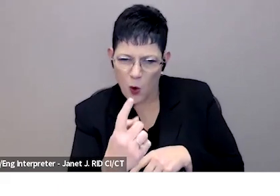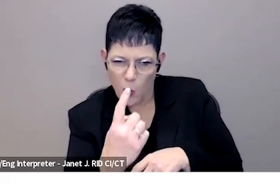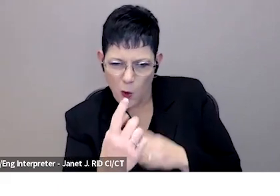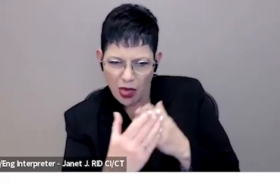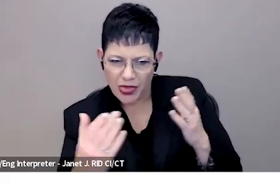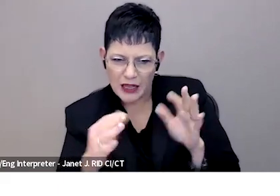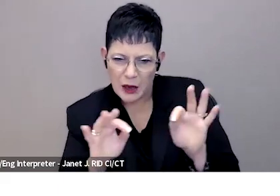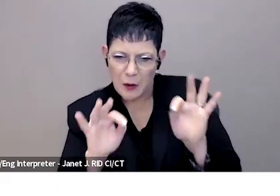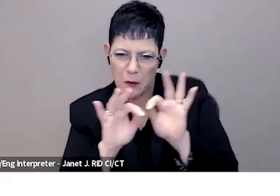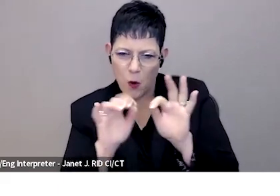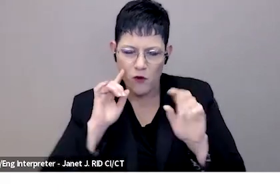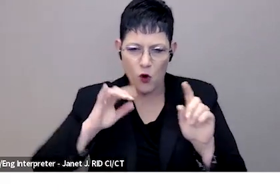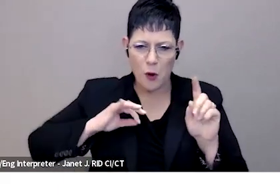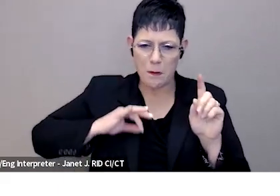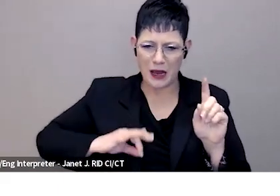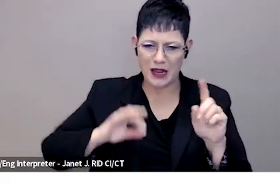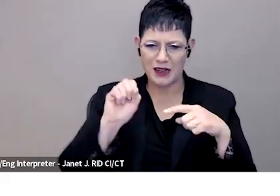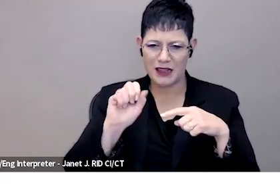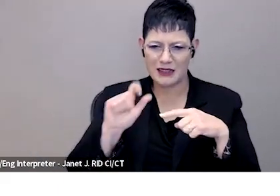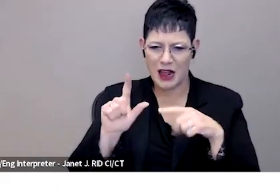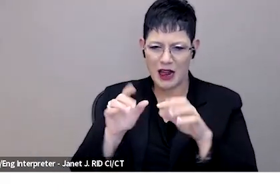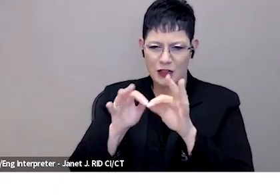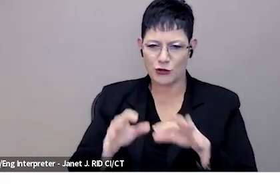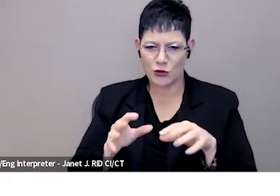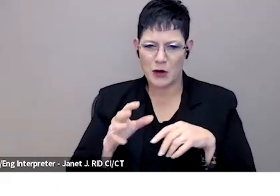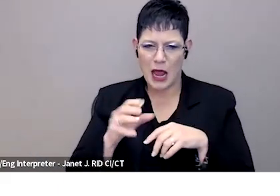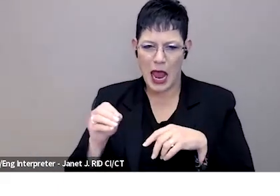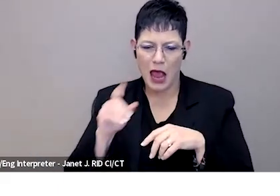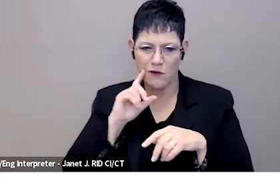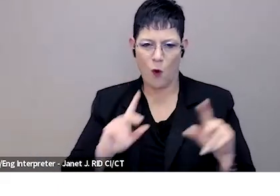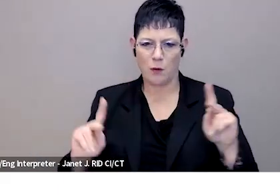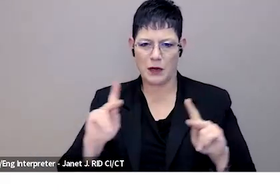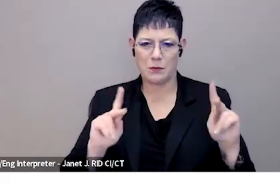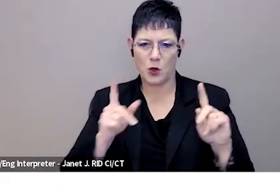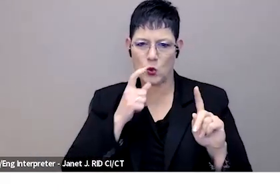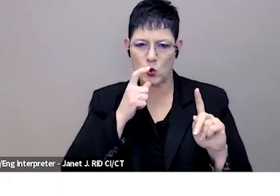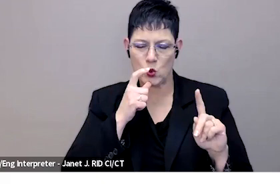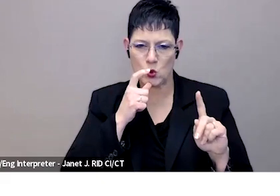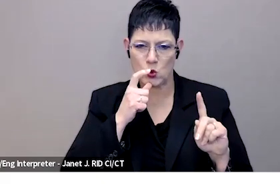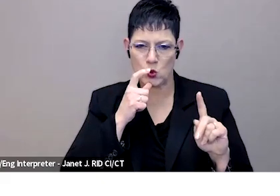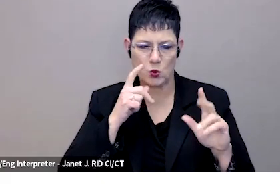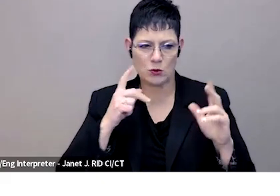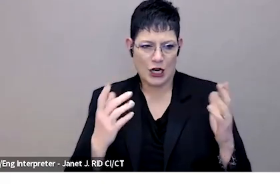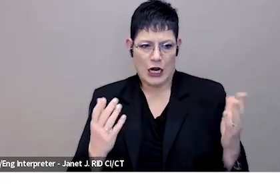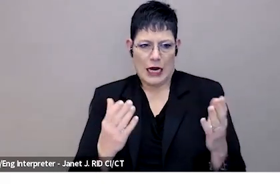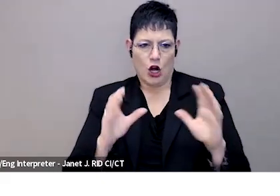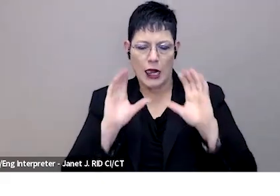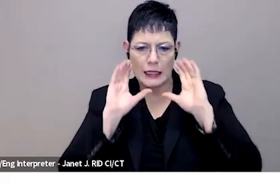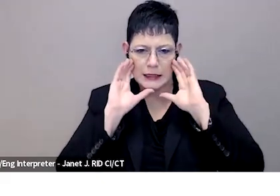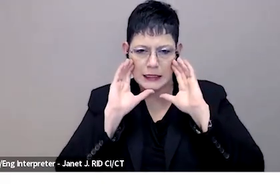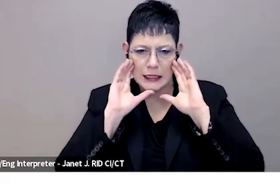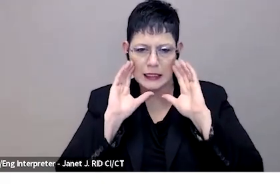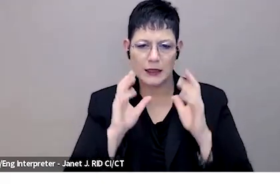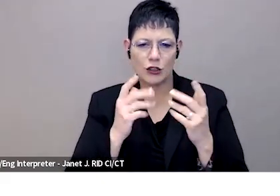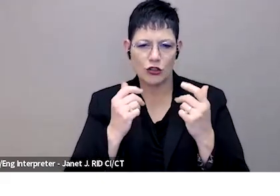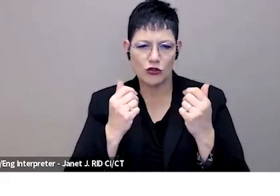is for the benefit of our ASL interpreters and for the folks that are all participating, please, we can ask